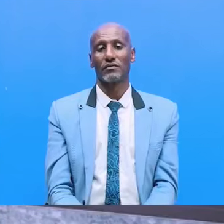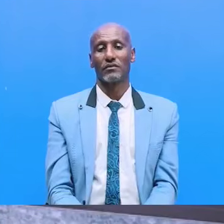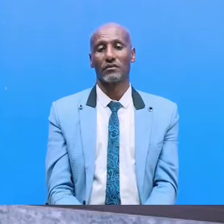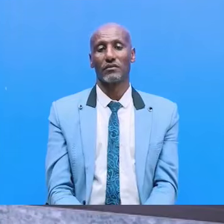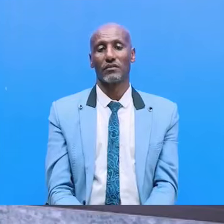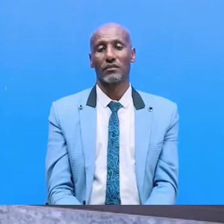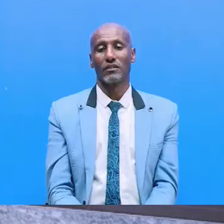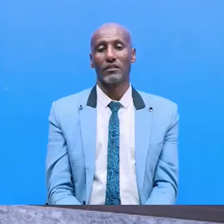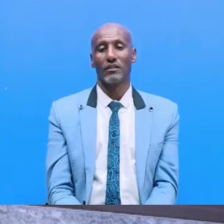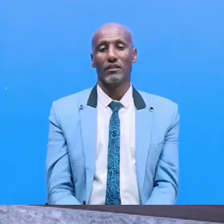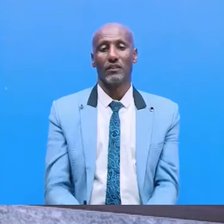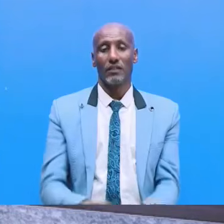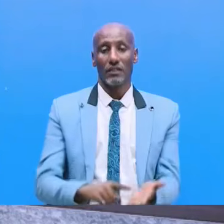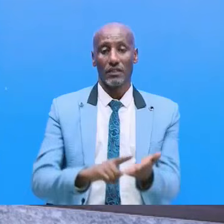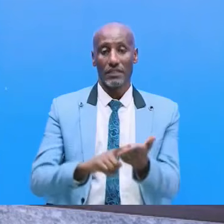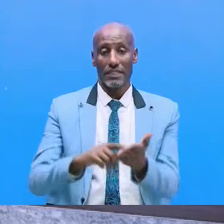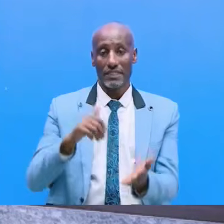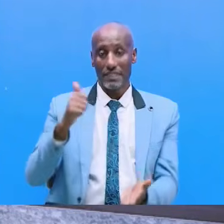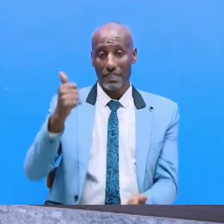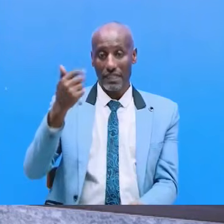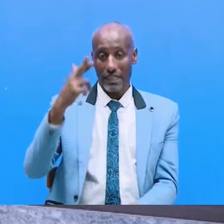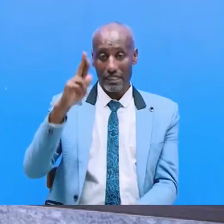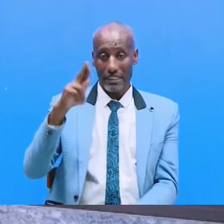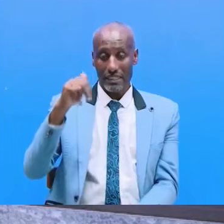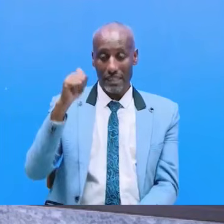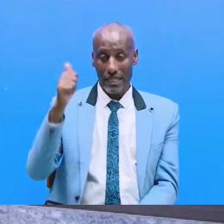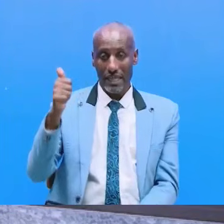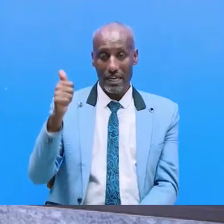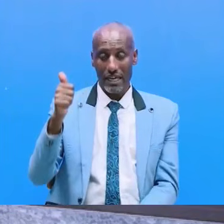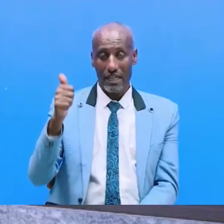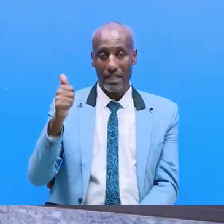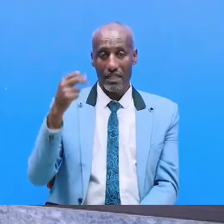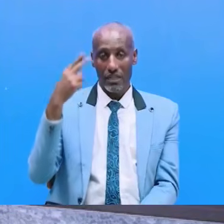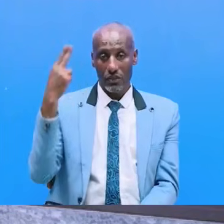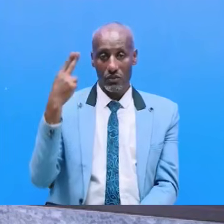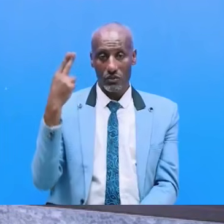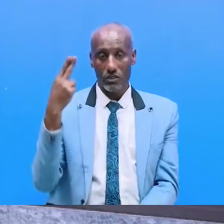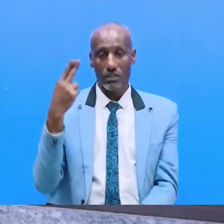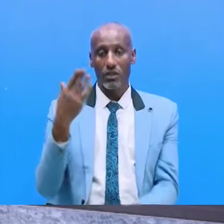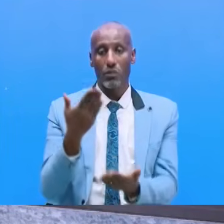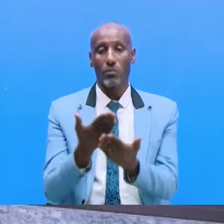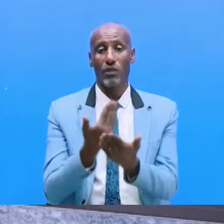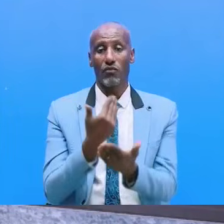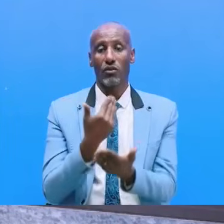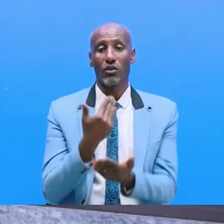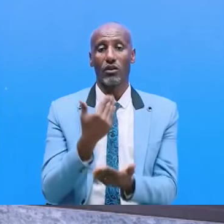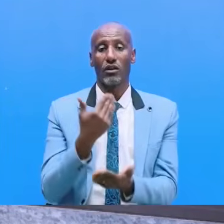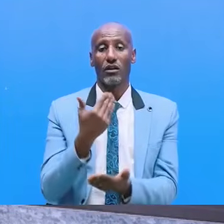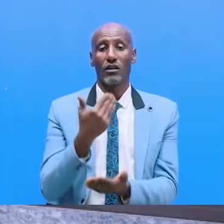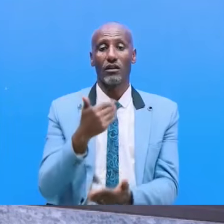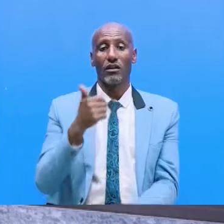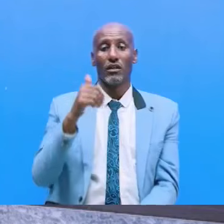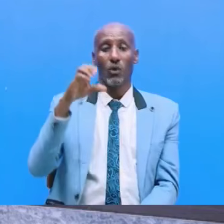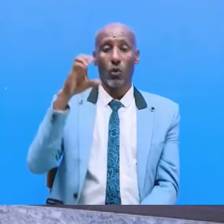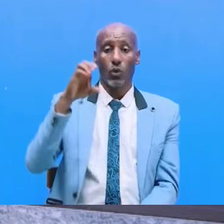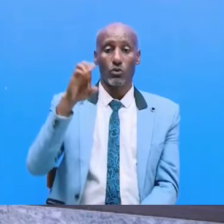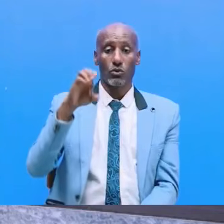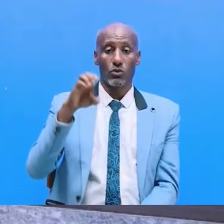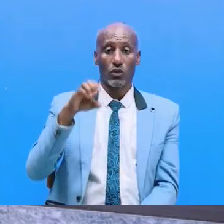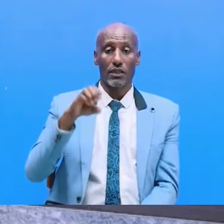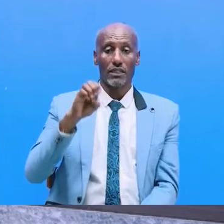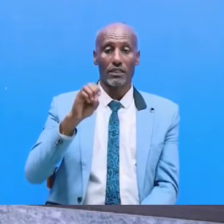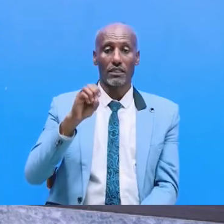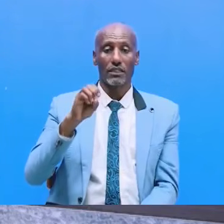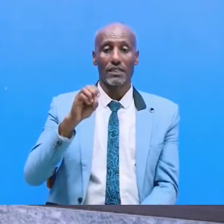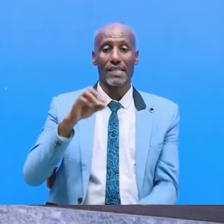So this article A, you can use them before what? Consonant